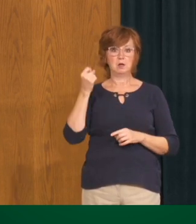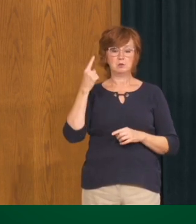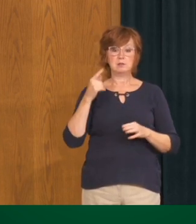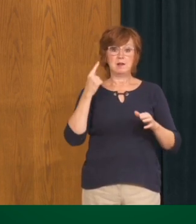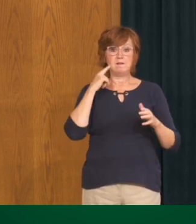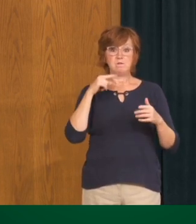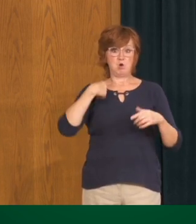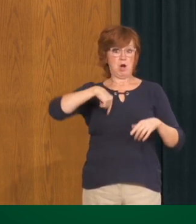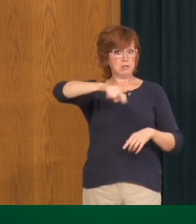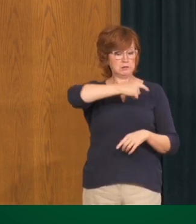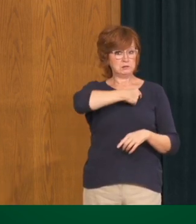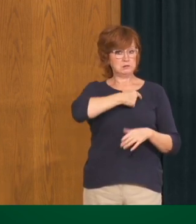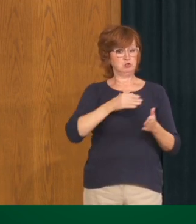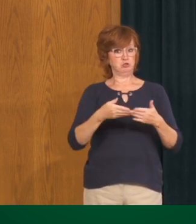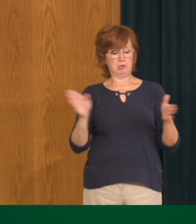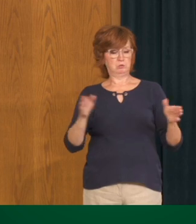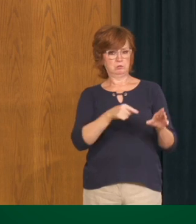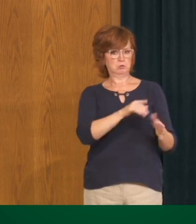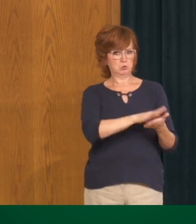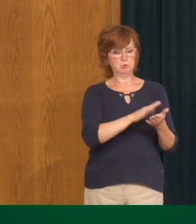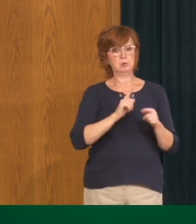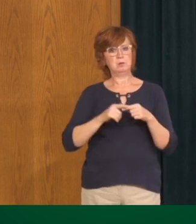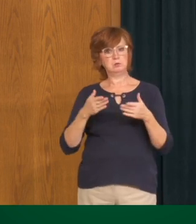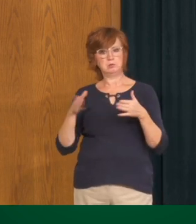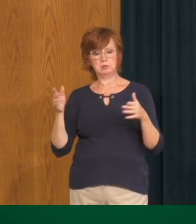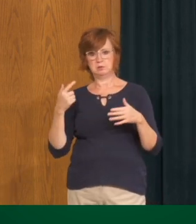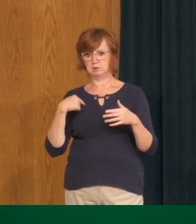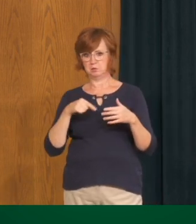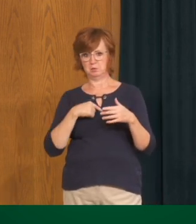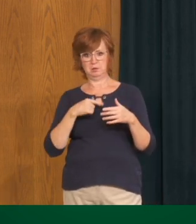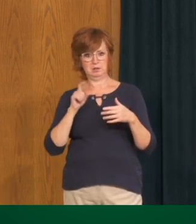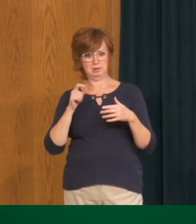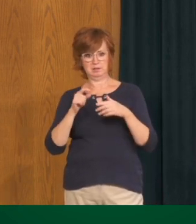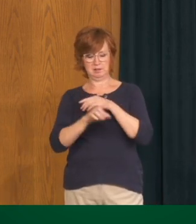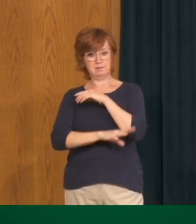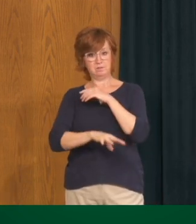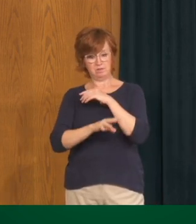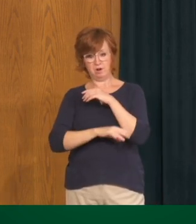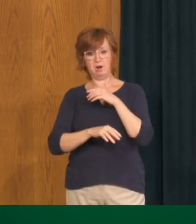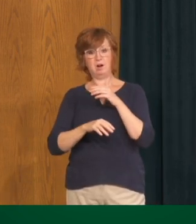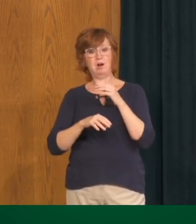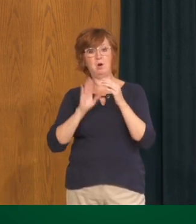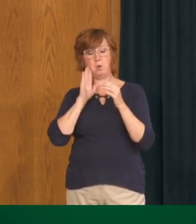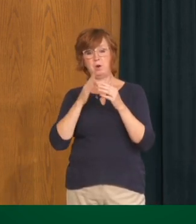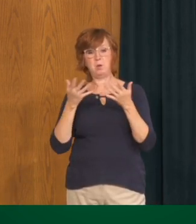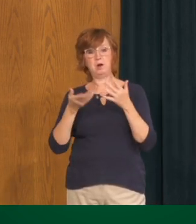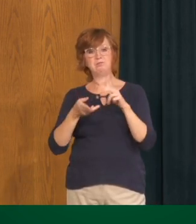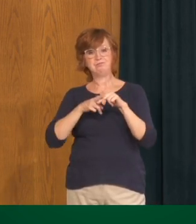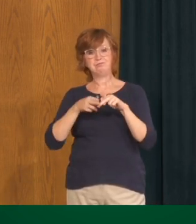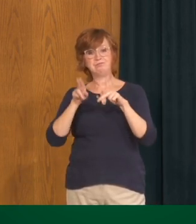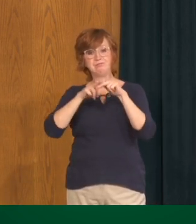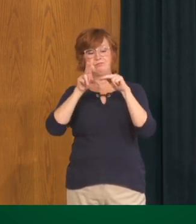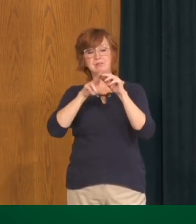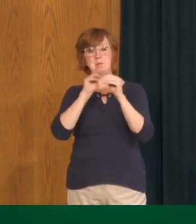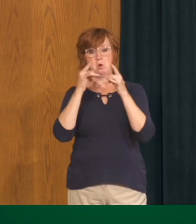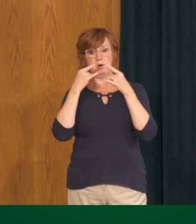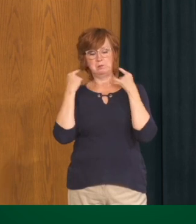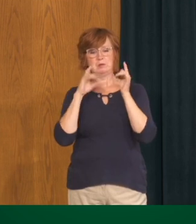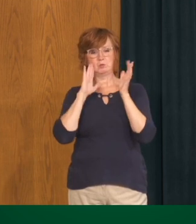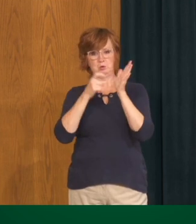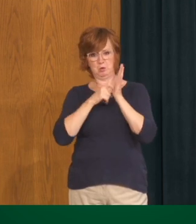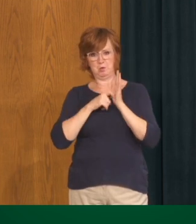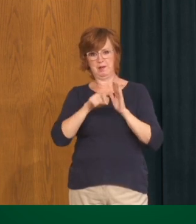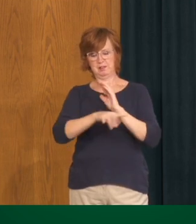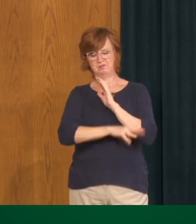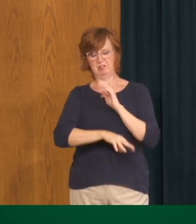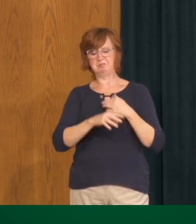will probably be expected to wear masks more frequently in a public place anyway. So I think the same school should be a mirror of,